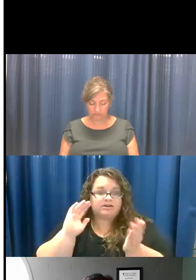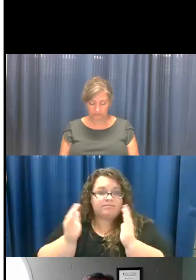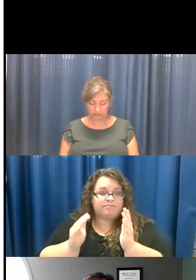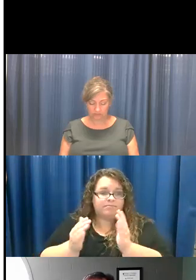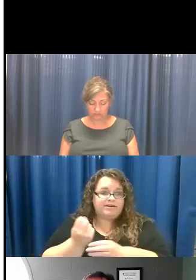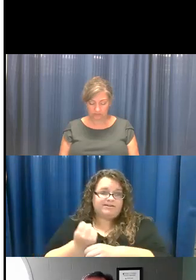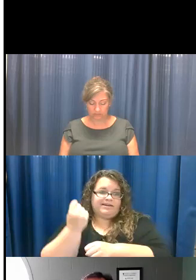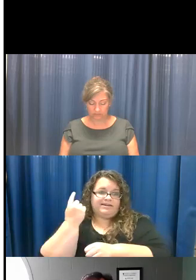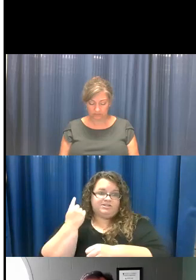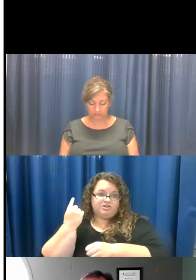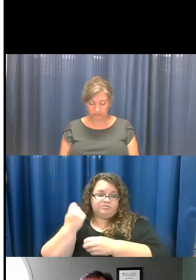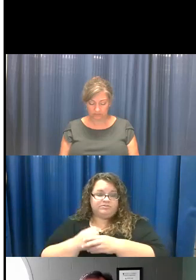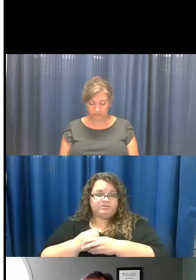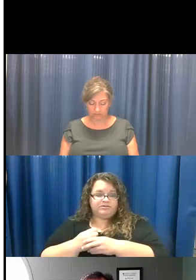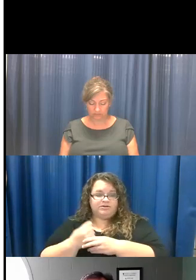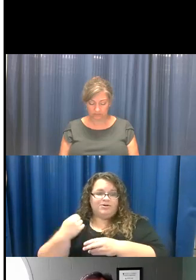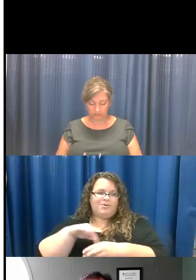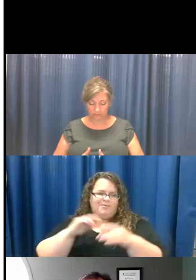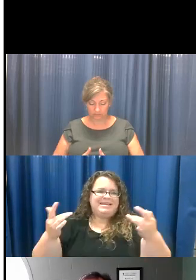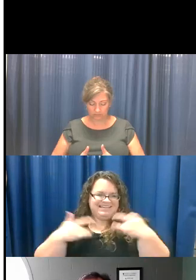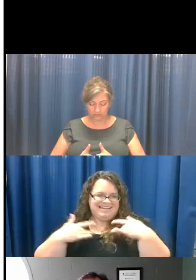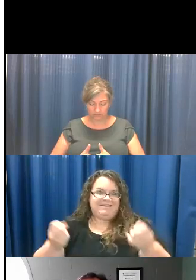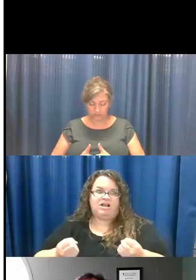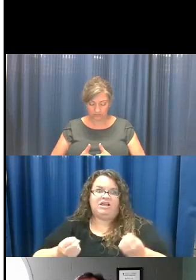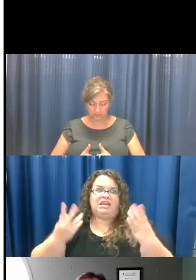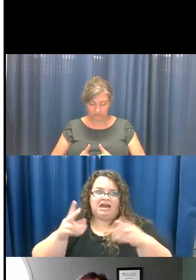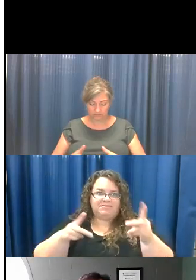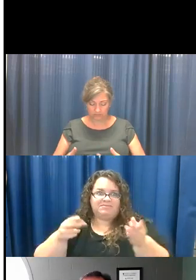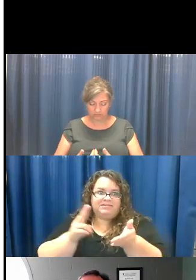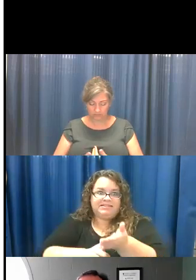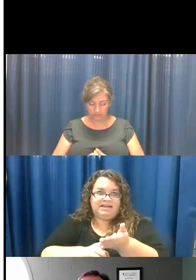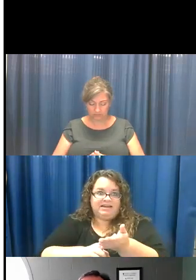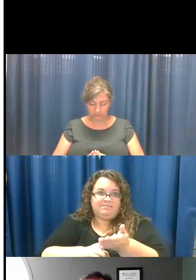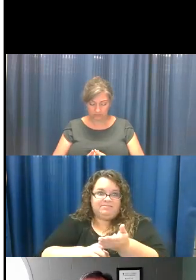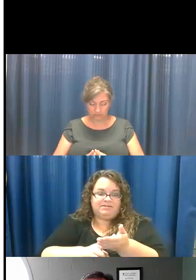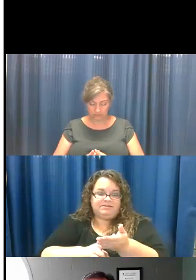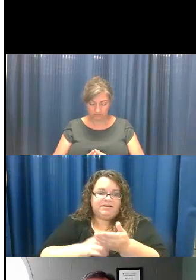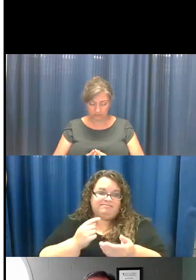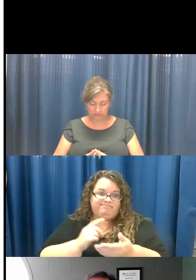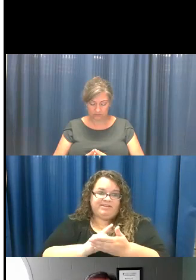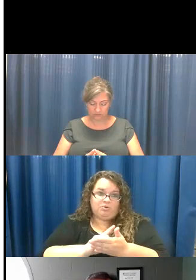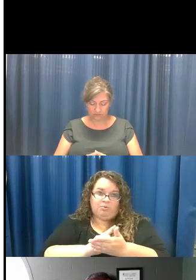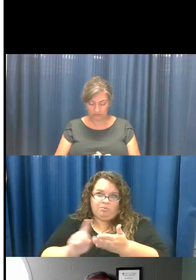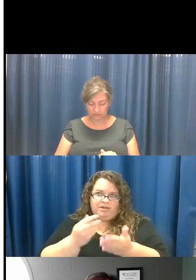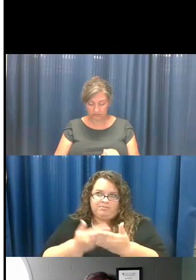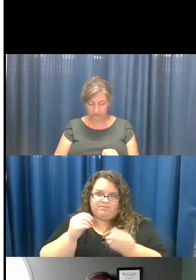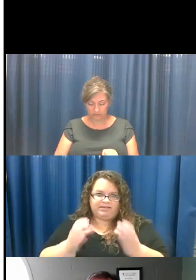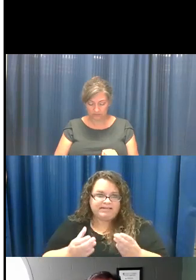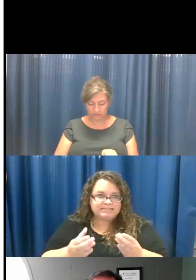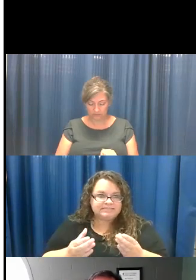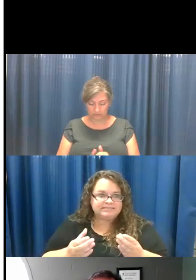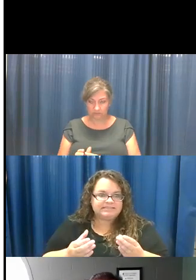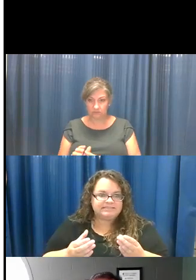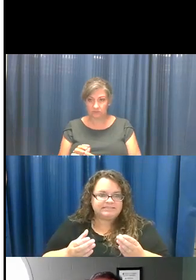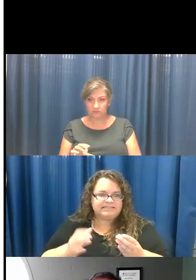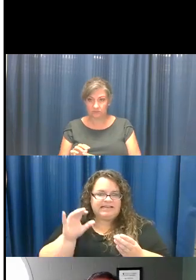a lot of enrollment in the last week before classes. To me, that's a bit unfortunate because a lot of our folks